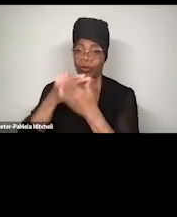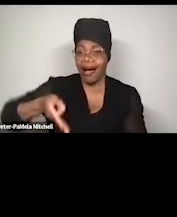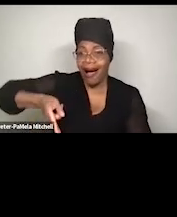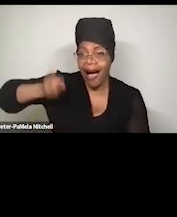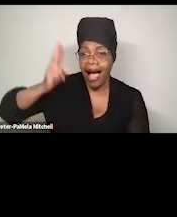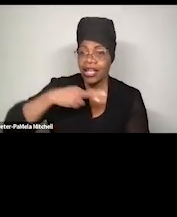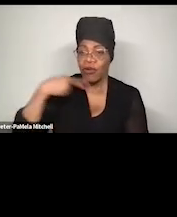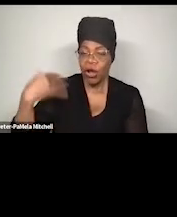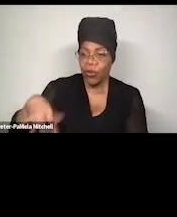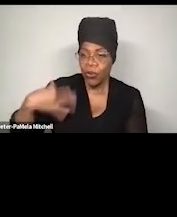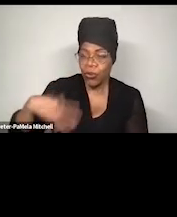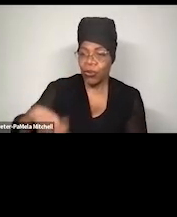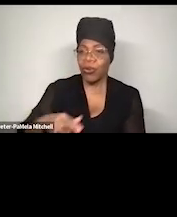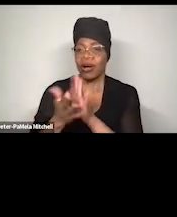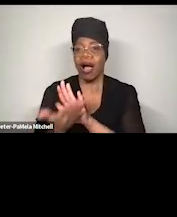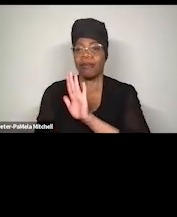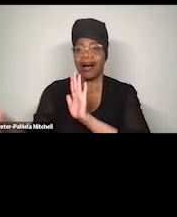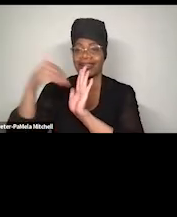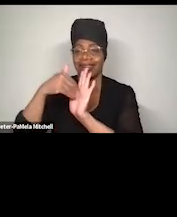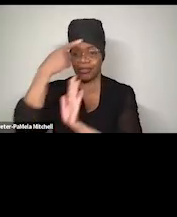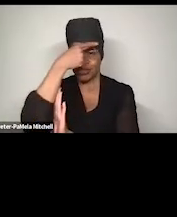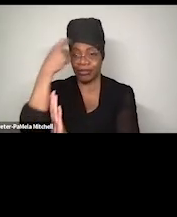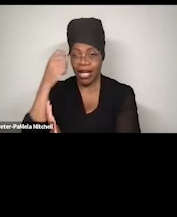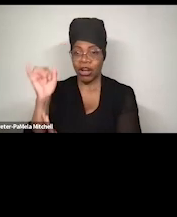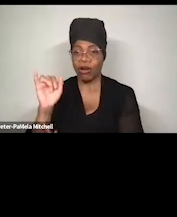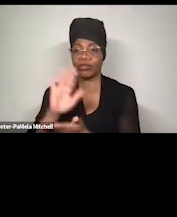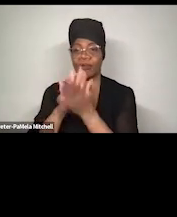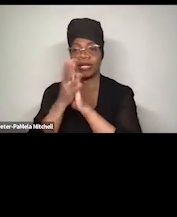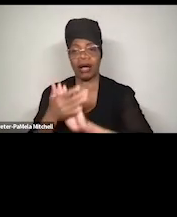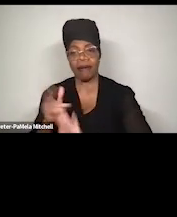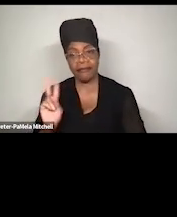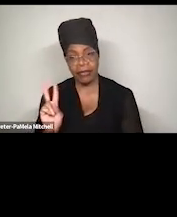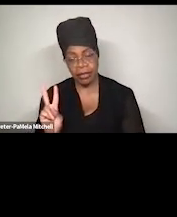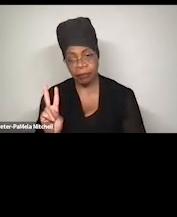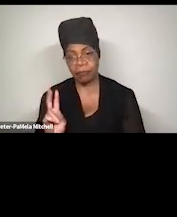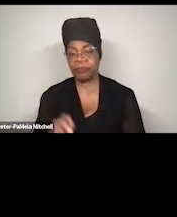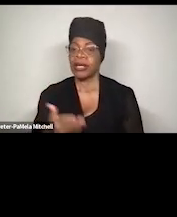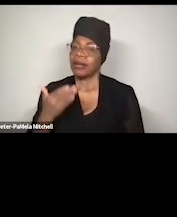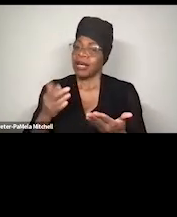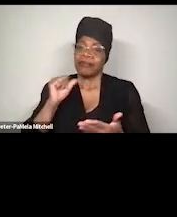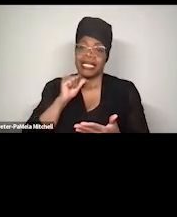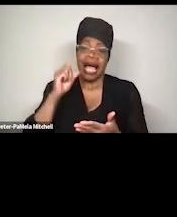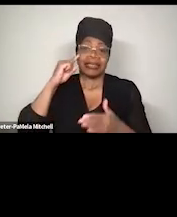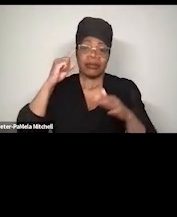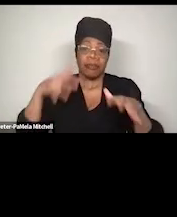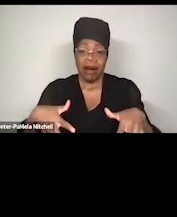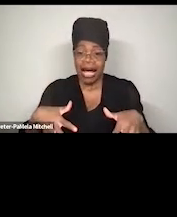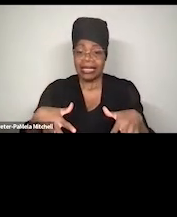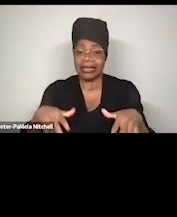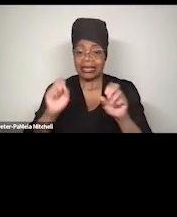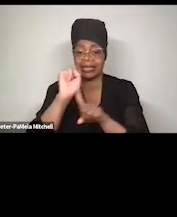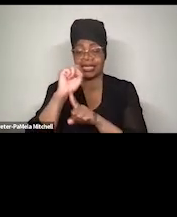getting re-traumatized and re-victimized. So perhaps not surprising in this context, we